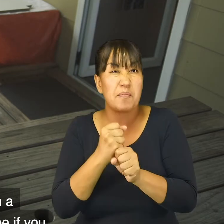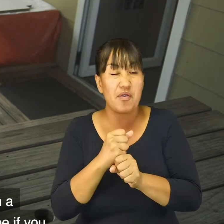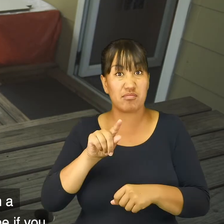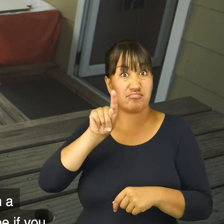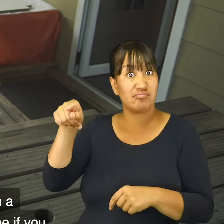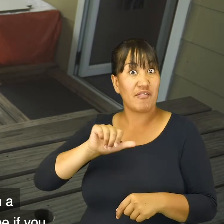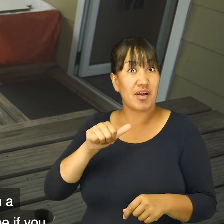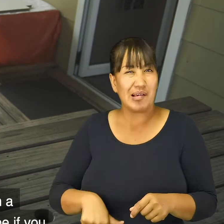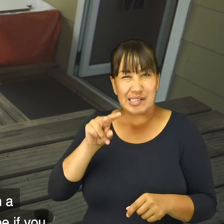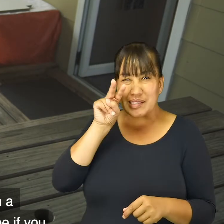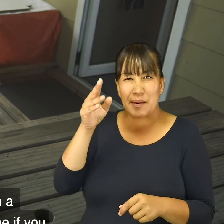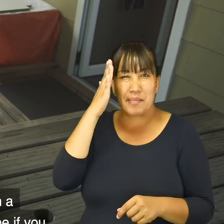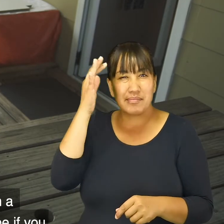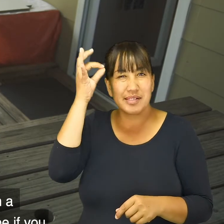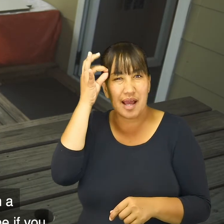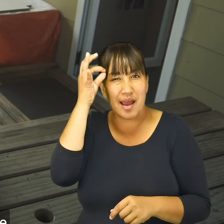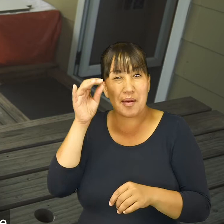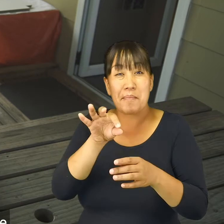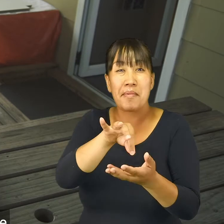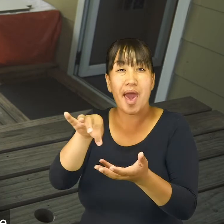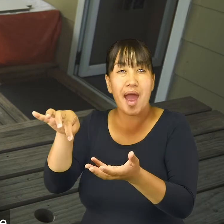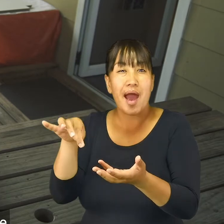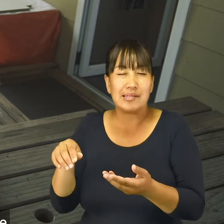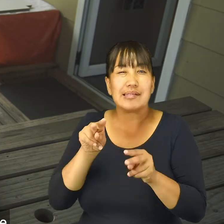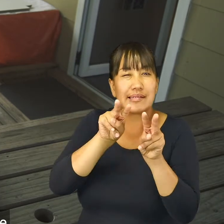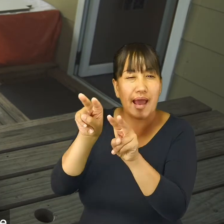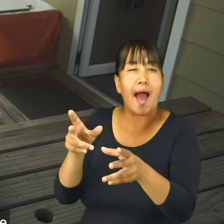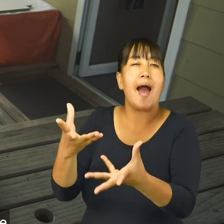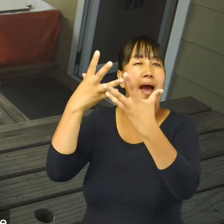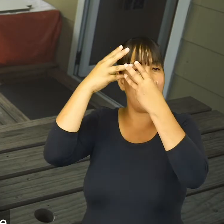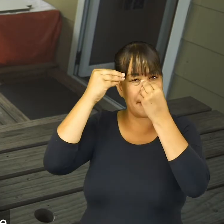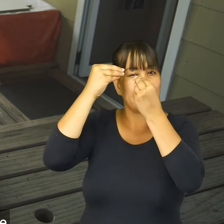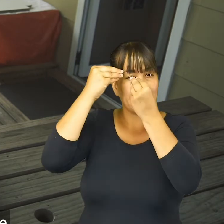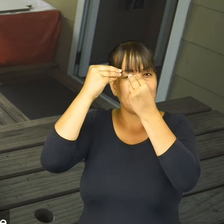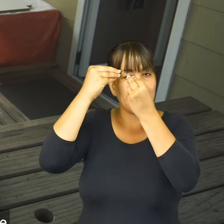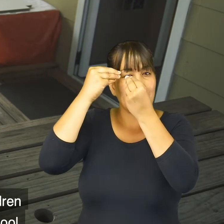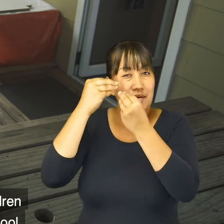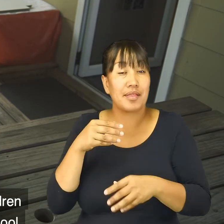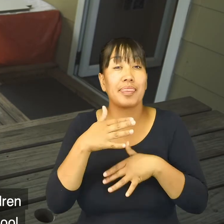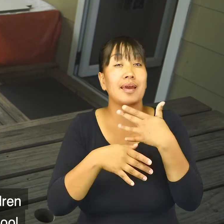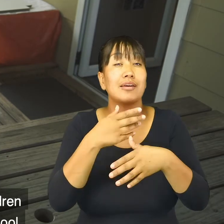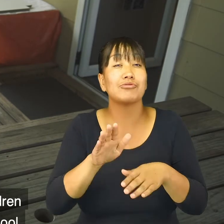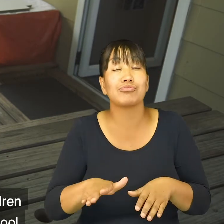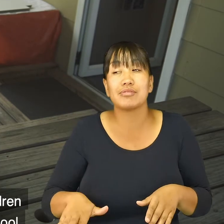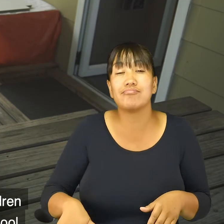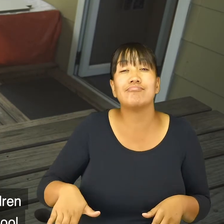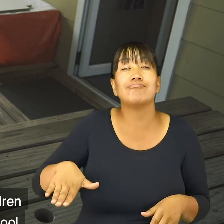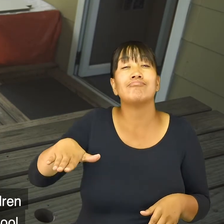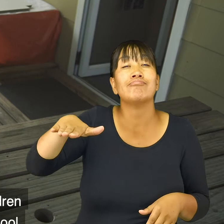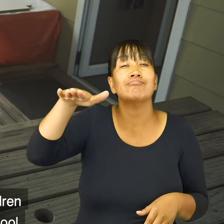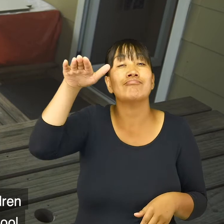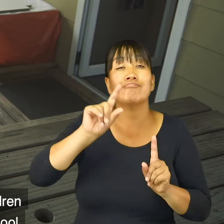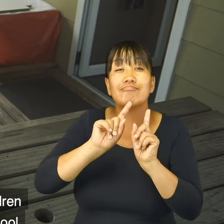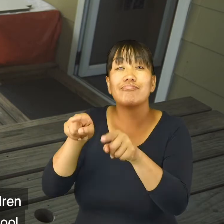if you're living on a farm, see mum and dad, see if you can plant some little seedlings somewhere, because later on those